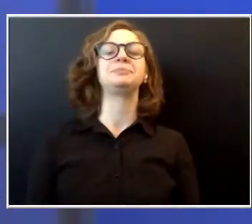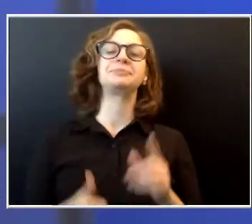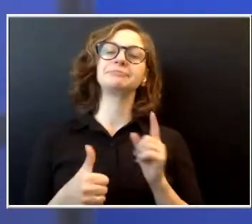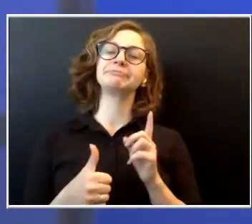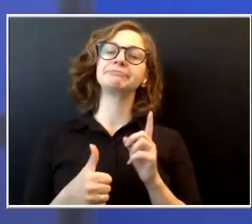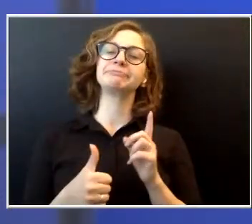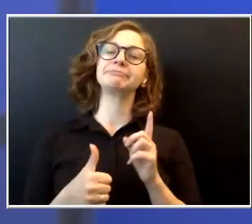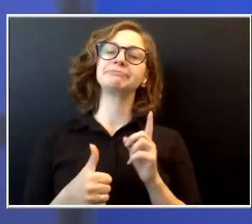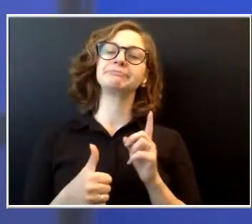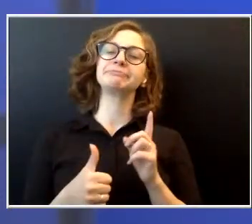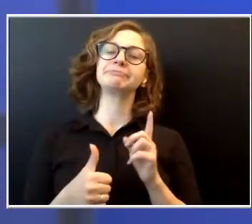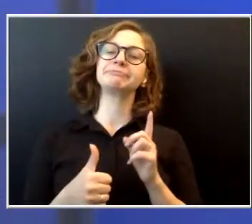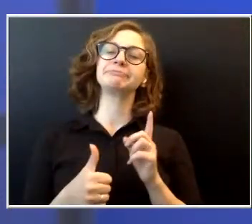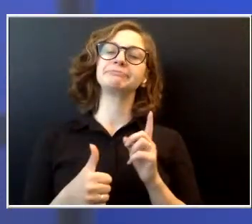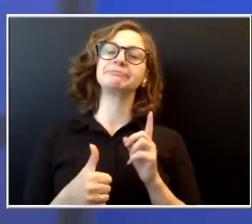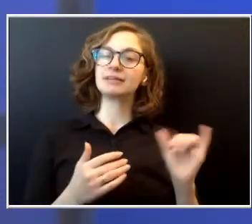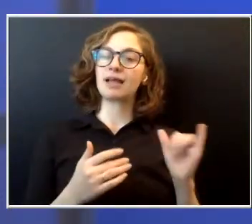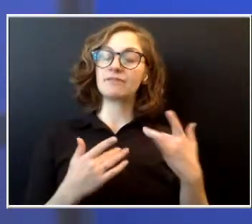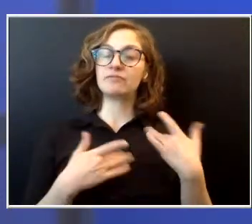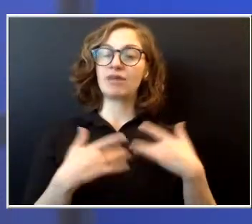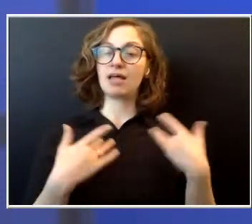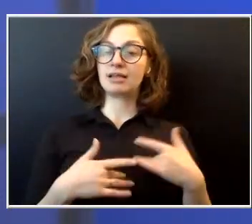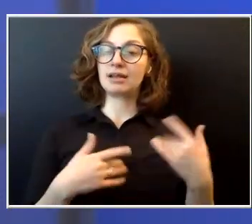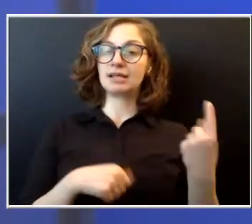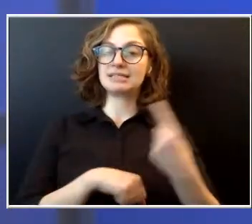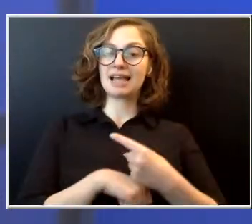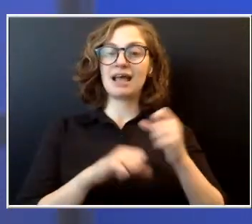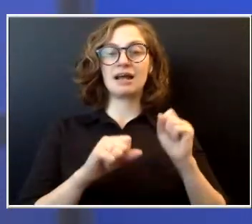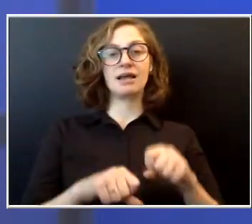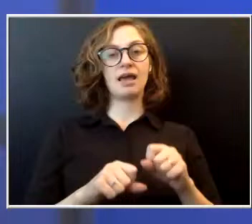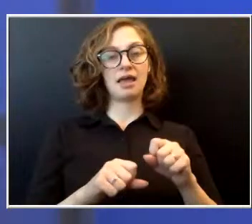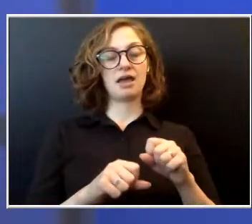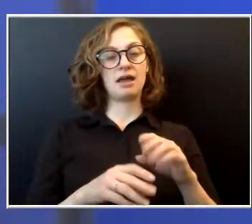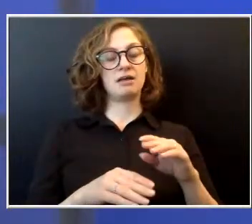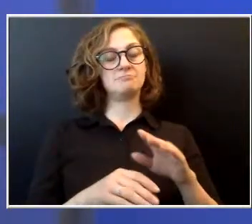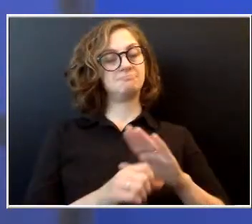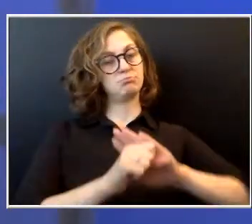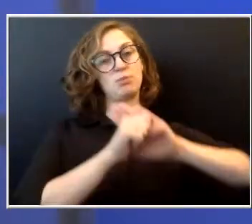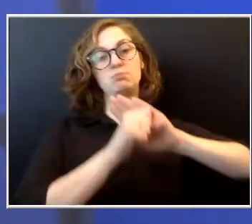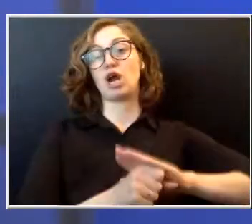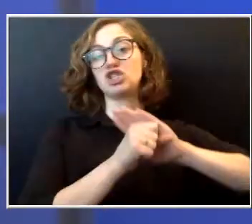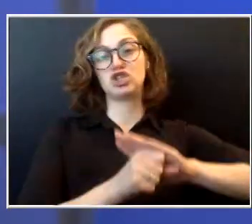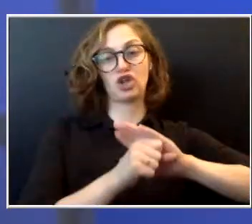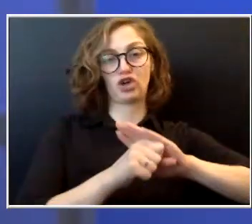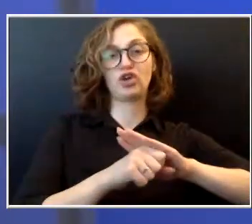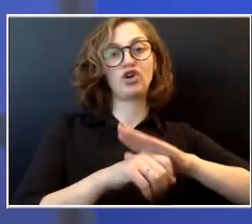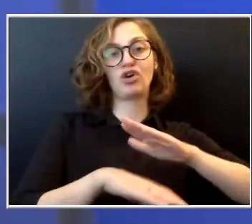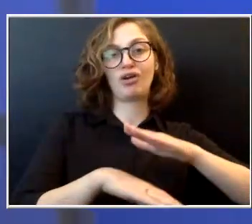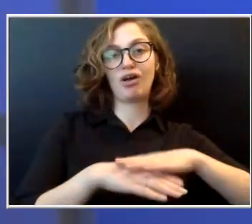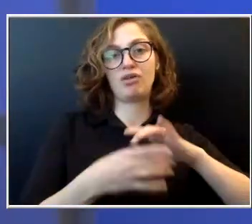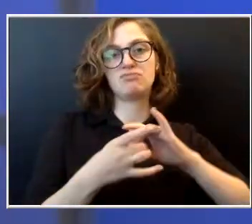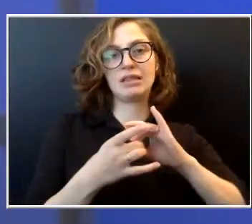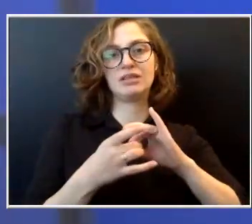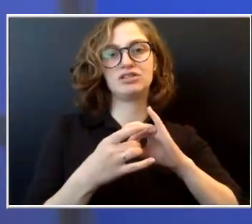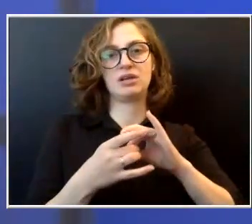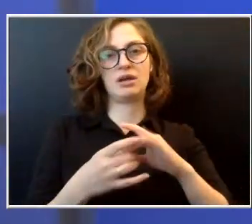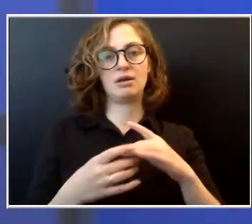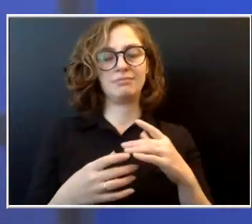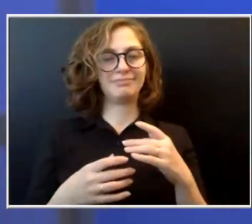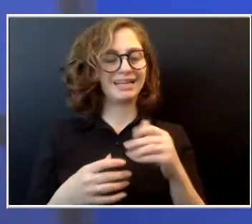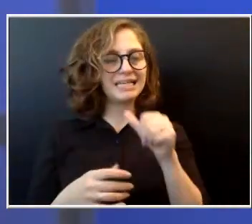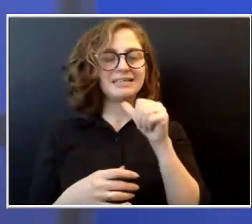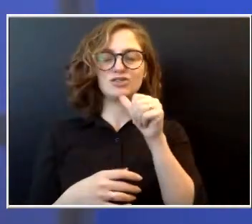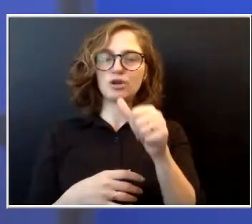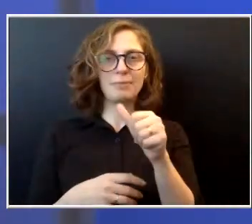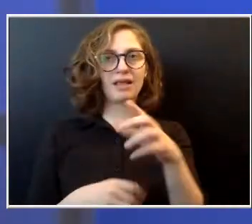Day sometimes can put a lot of pressure on relationships. Let's not make it a one-day thing that did you get it right or not, or we call each